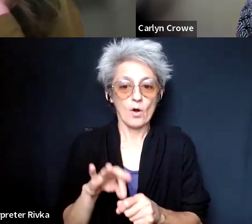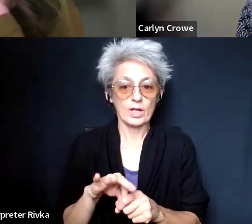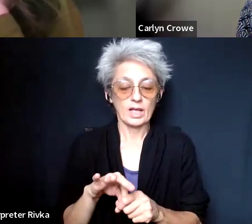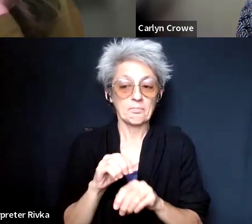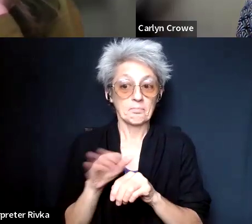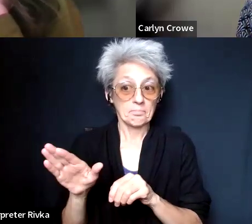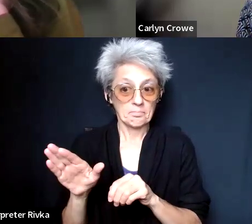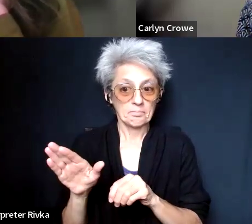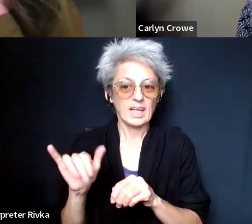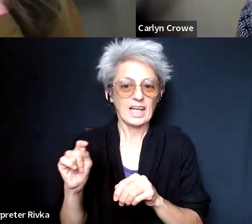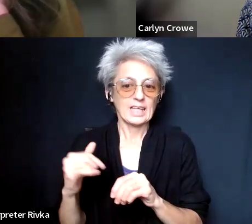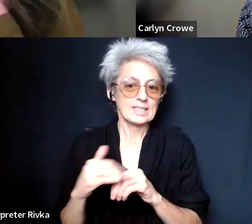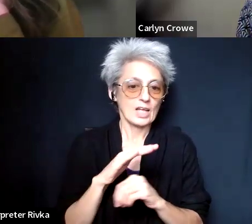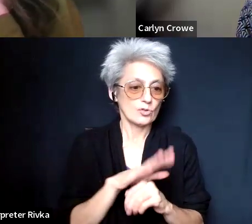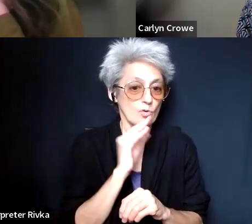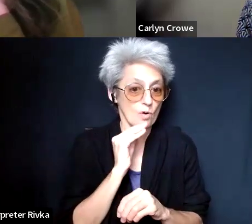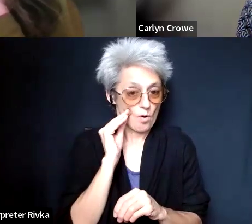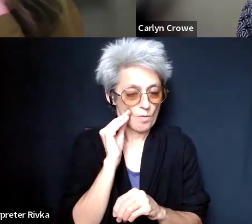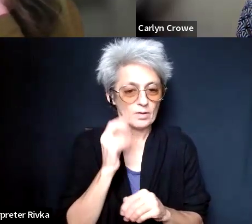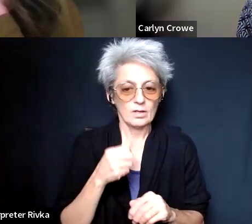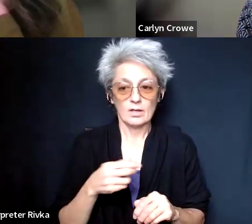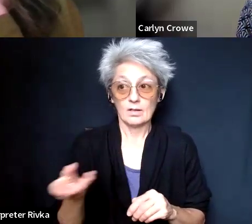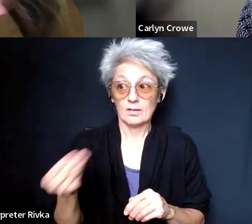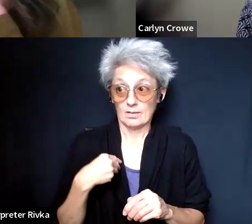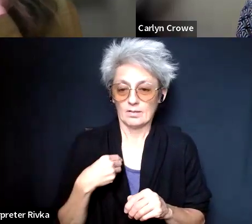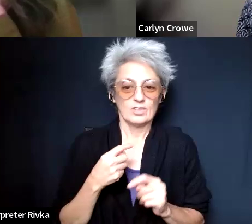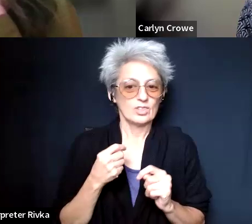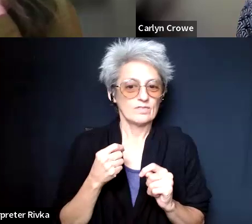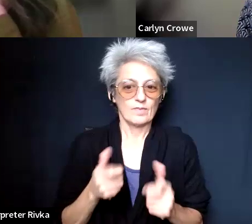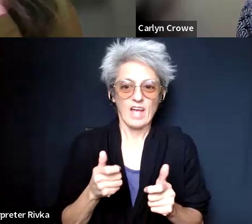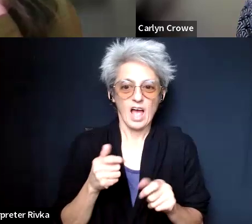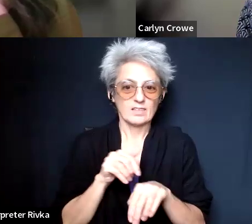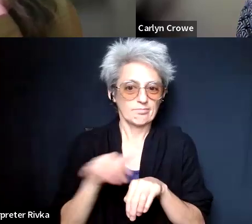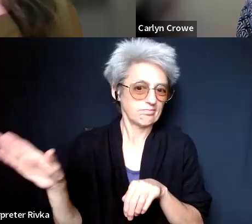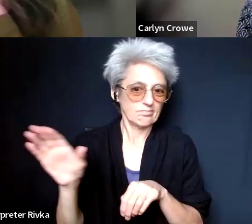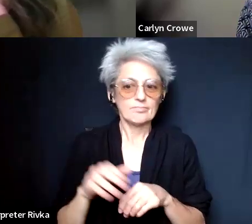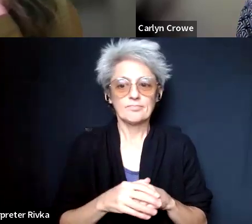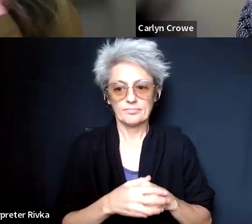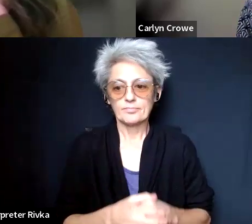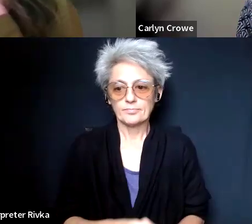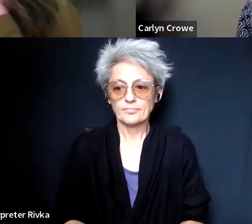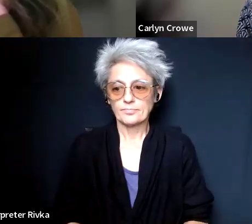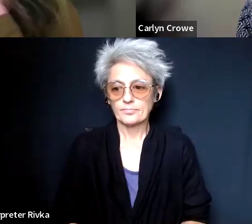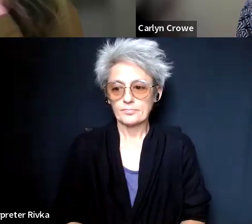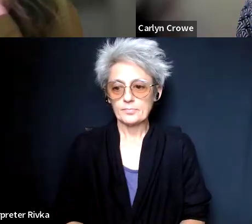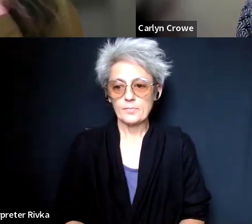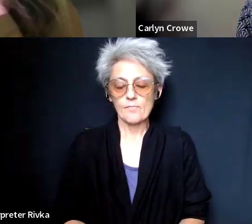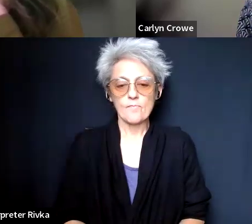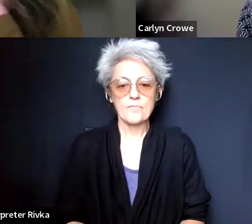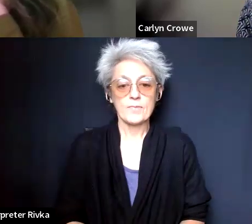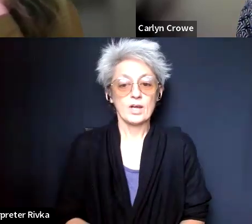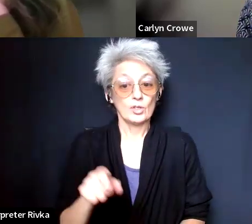there's a very short time period to get those turned around. So you can request those mail-in ballots